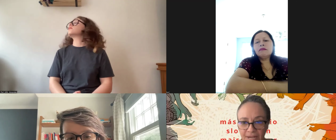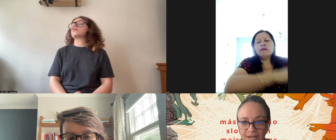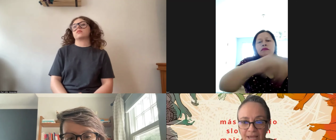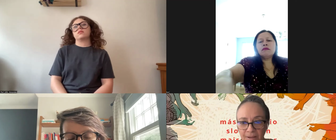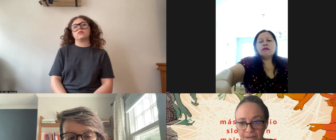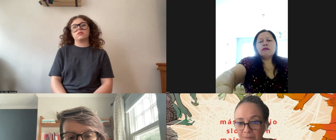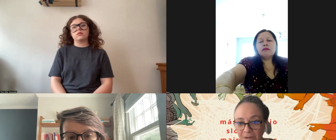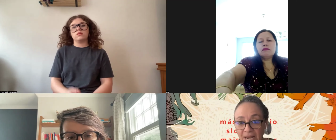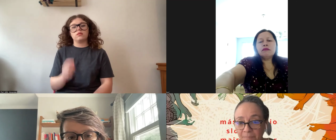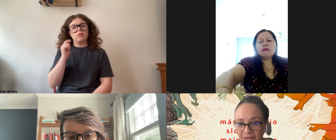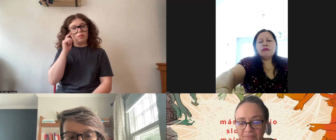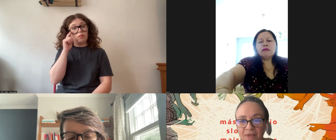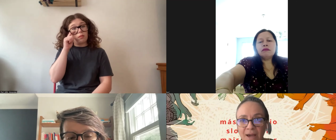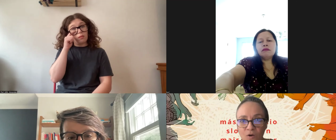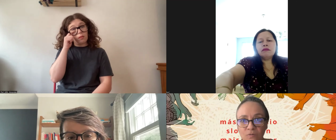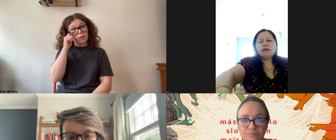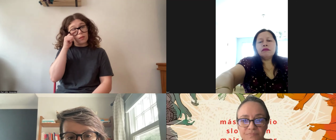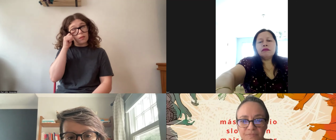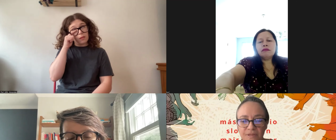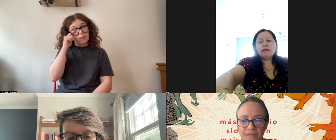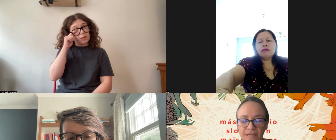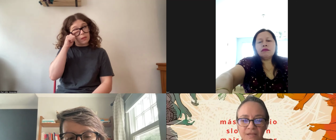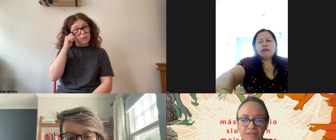ver en el panel de abajo